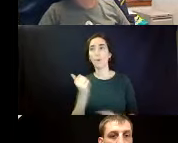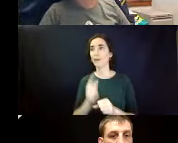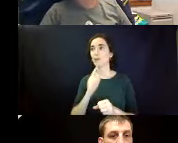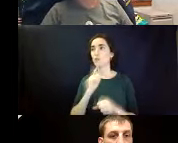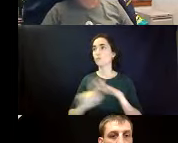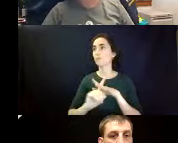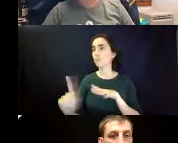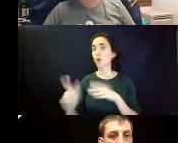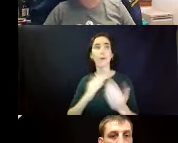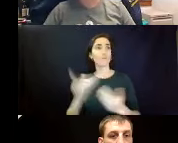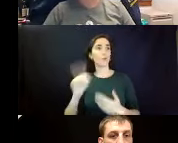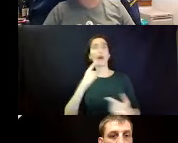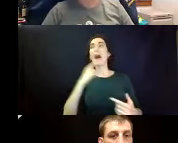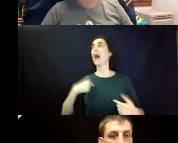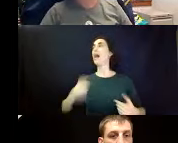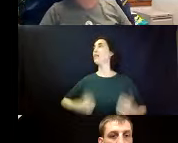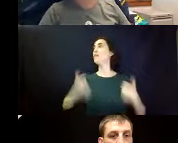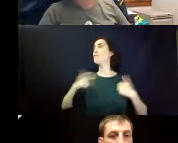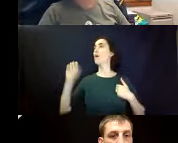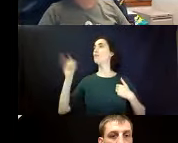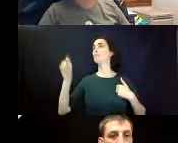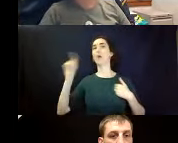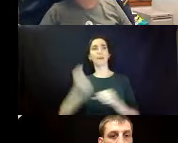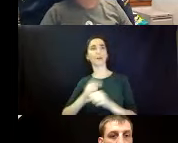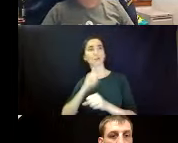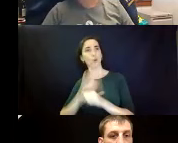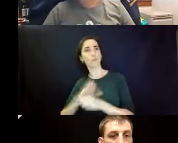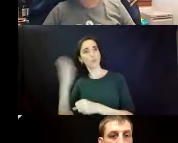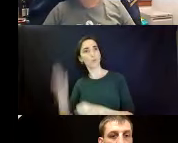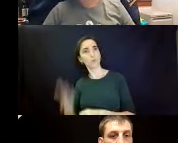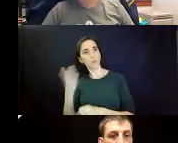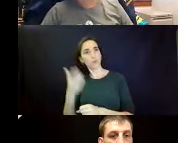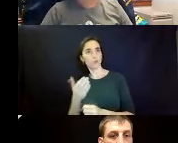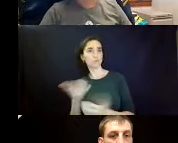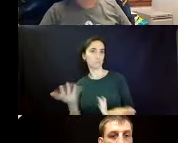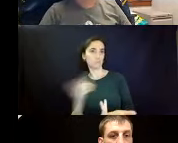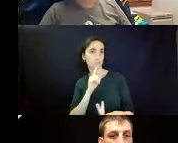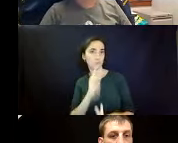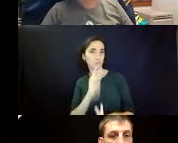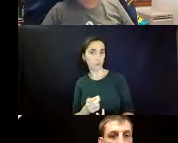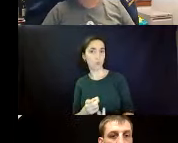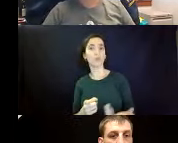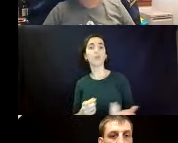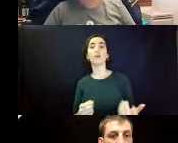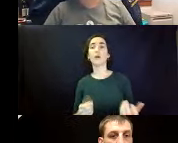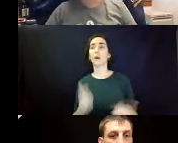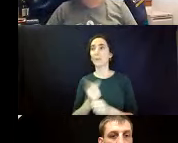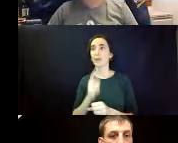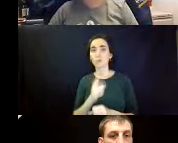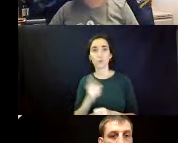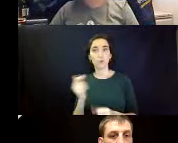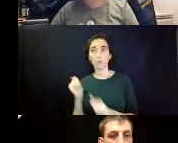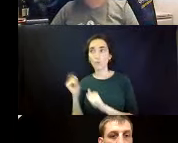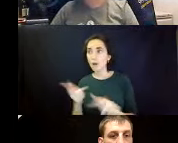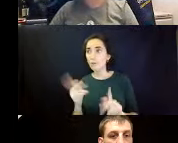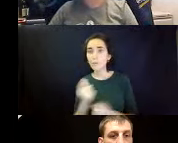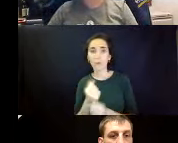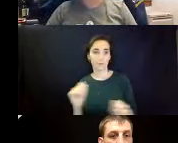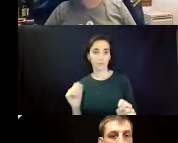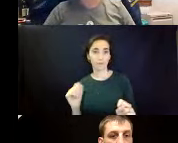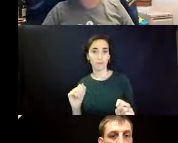you say you are. They need to know those kind of things just to know that everyone's safe.